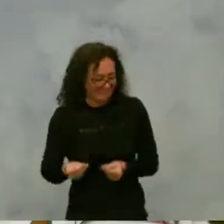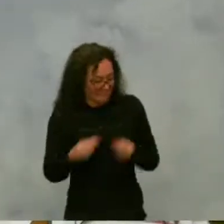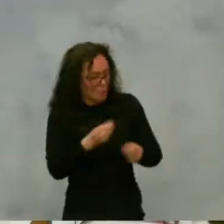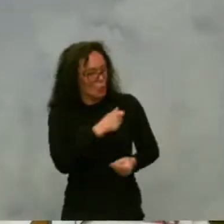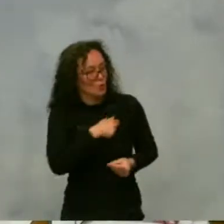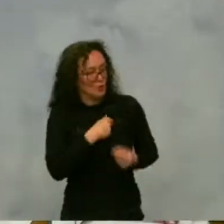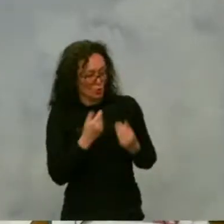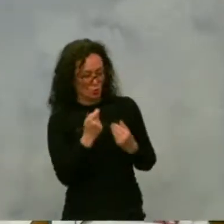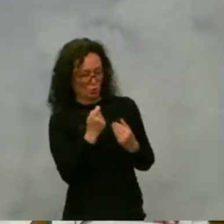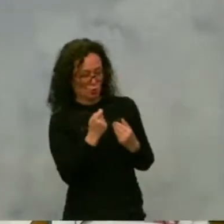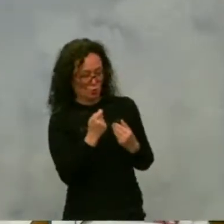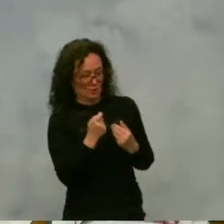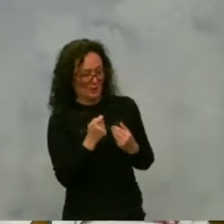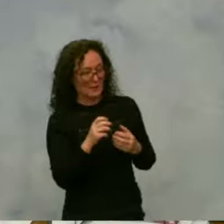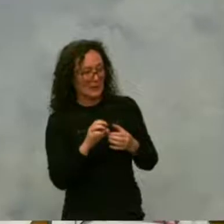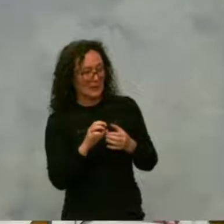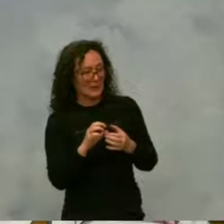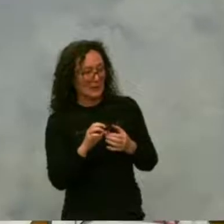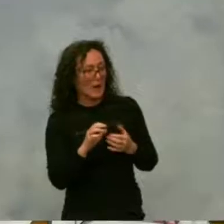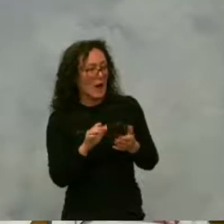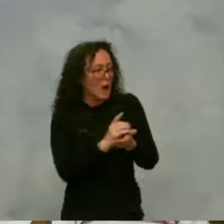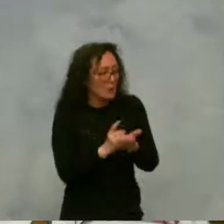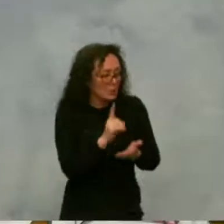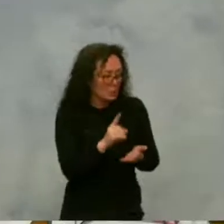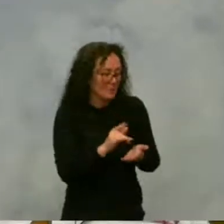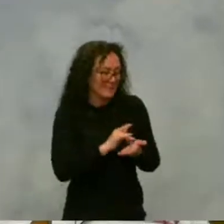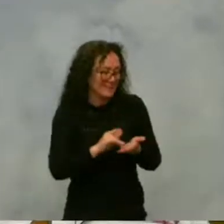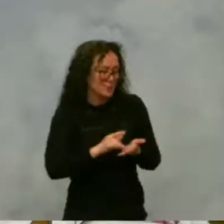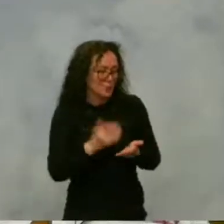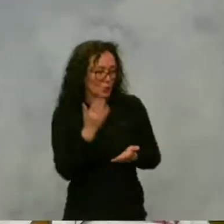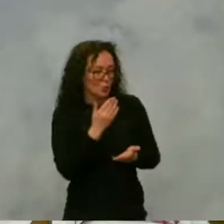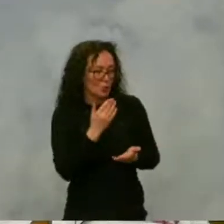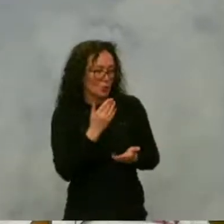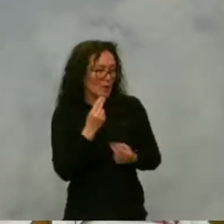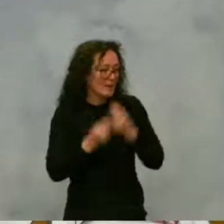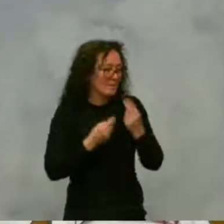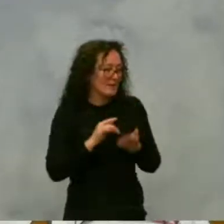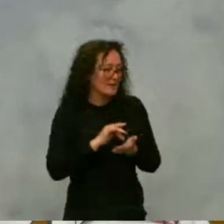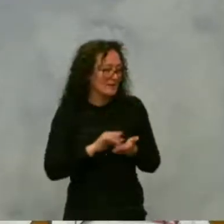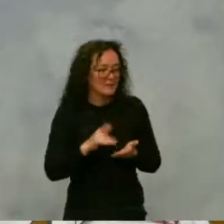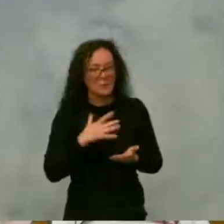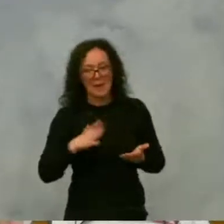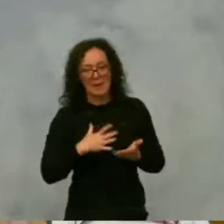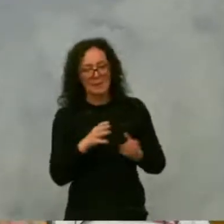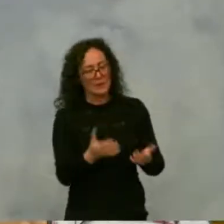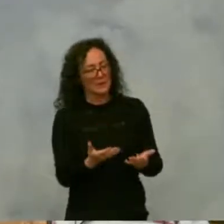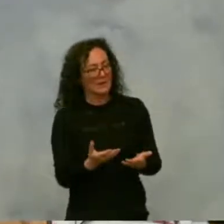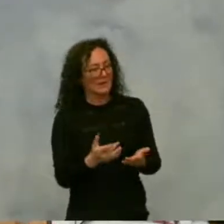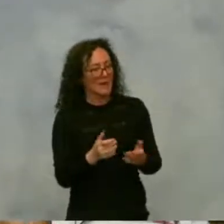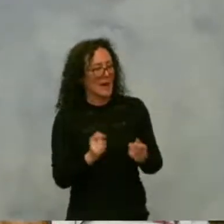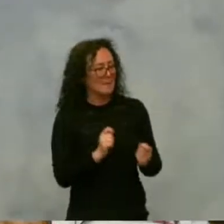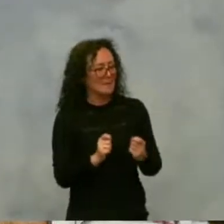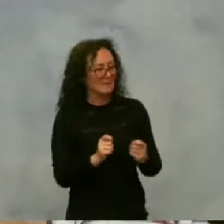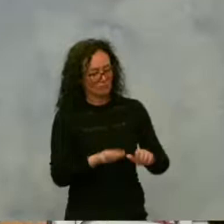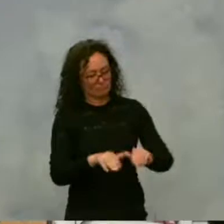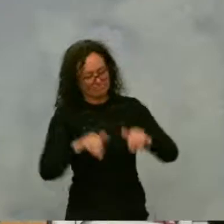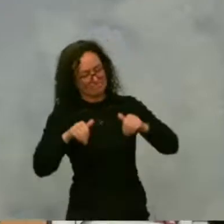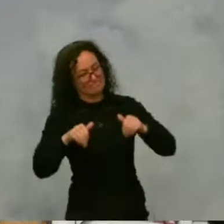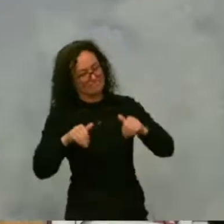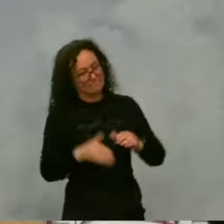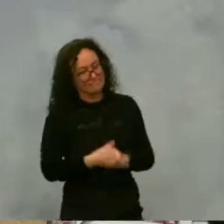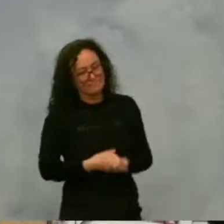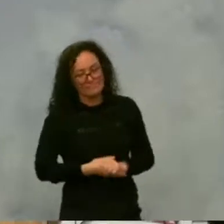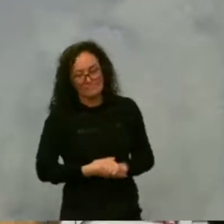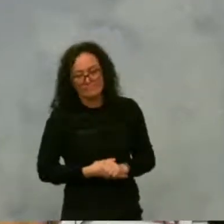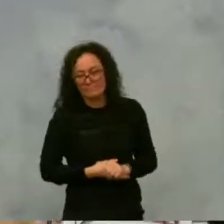in the near future about writing off school meal debt. So I'm content to withdraw that amendment just now on the basis that that's coming. Thanks, Chair. Thank you